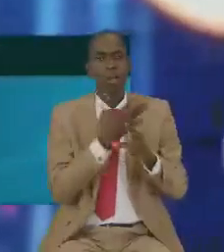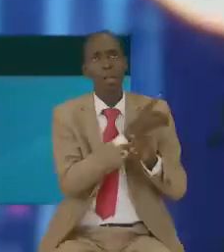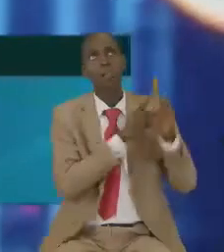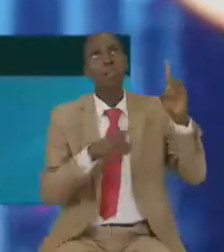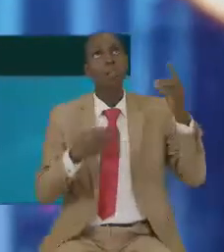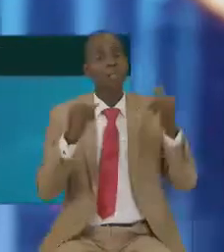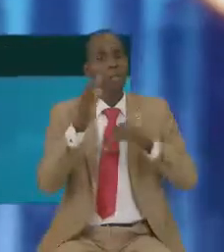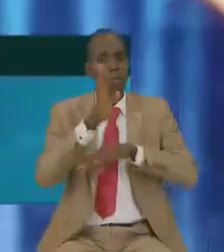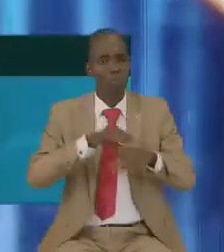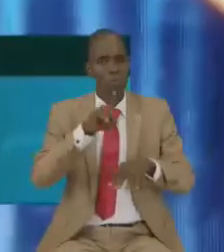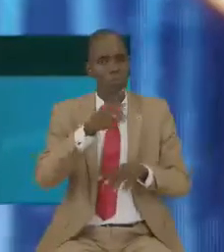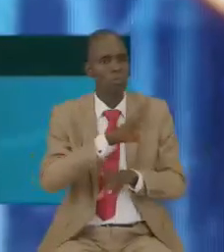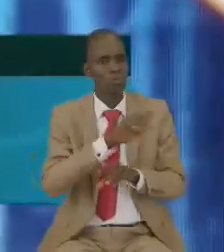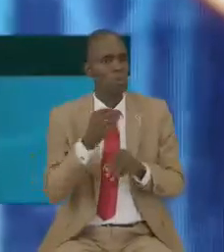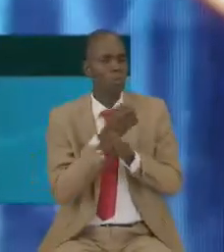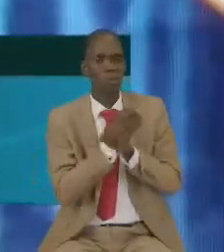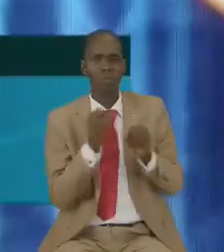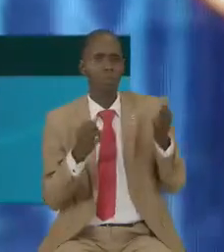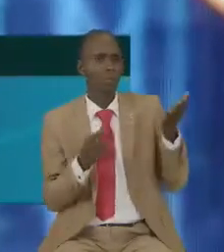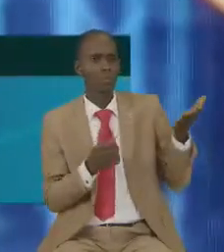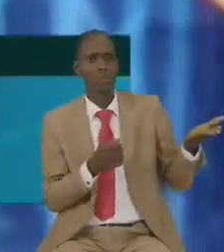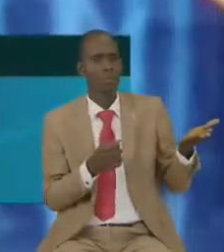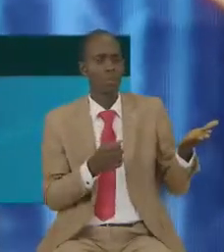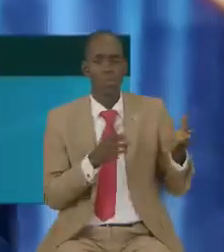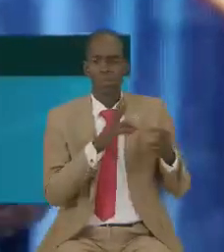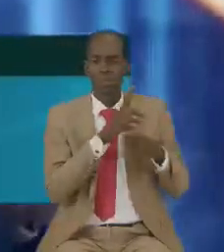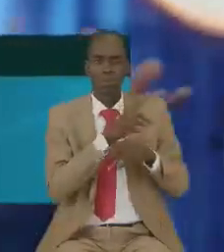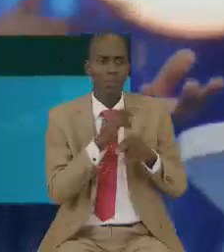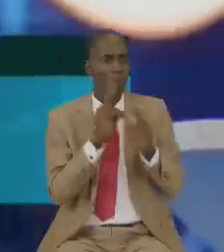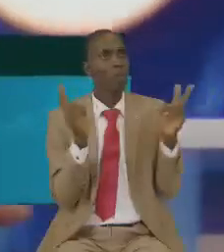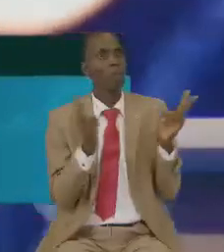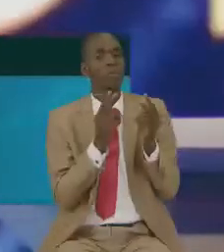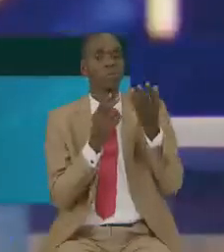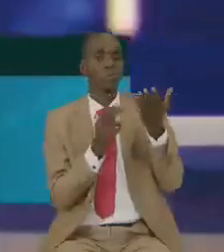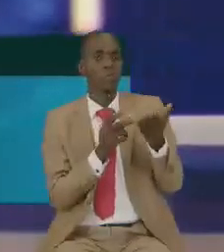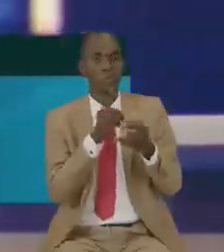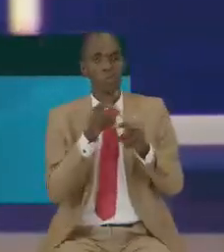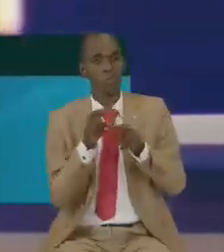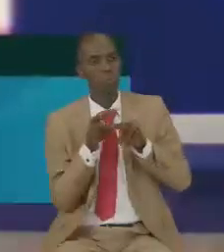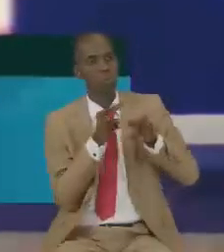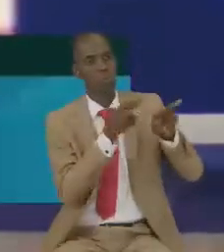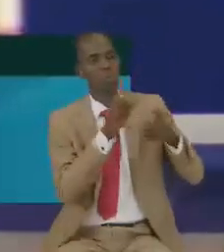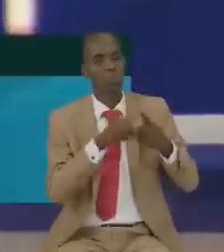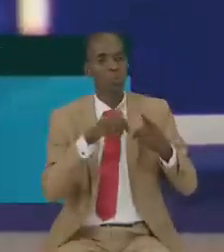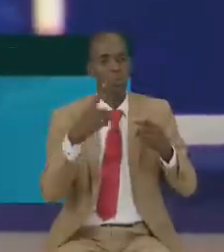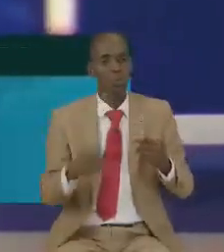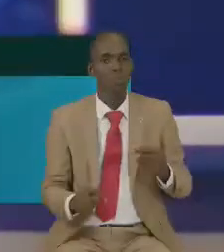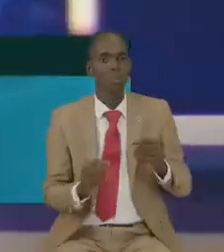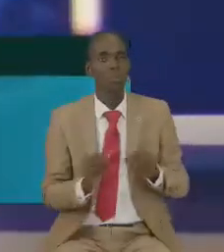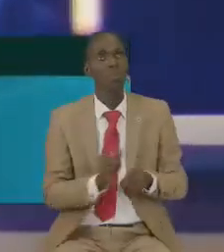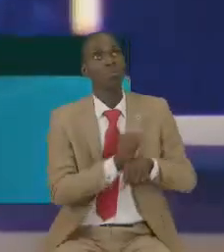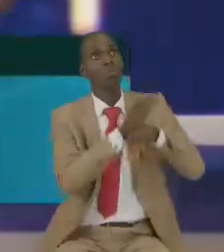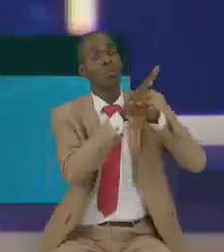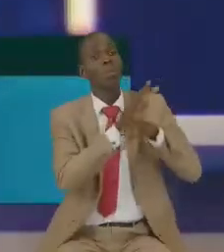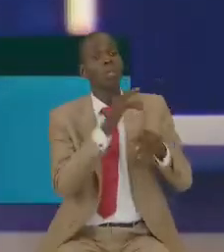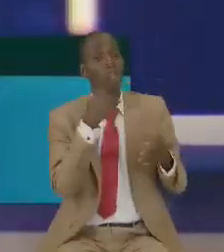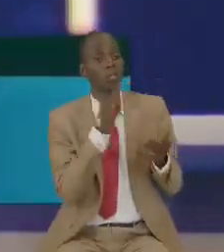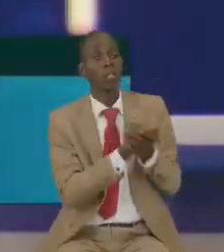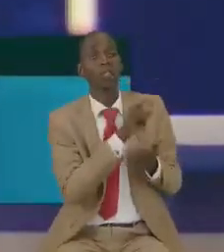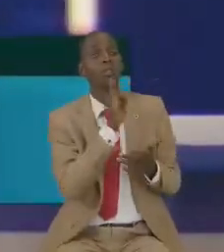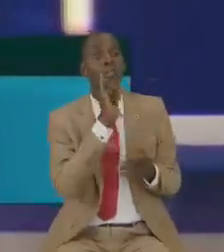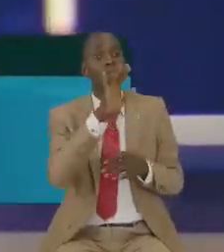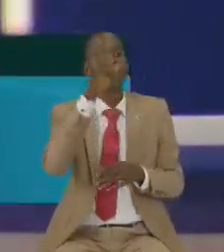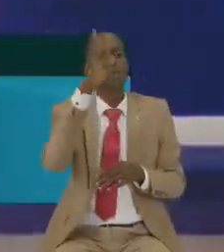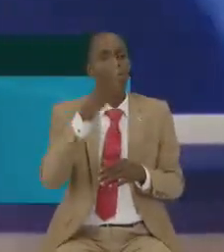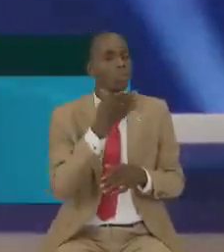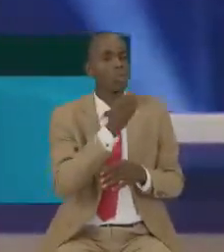no victory there. There's no salvation there. You look to the hills and say, that is your God. There's no